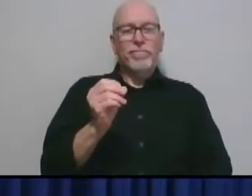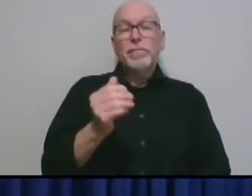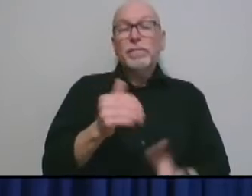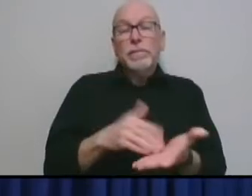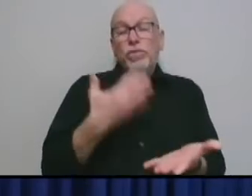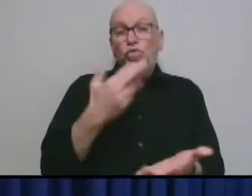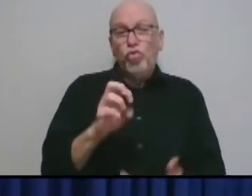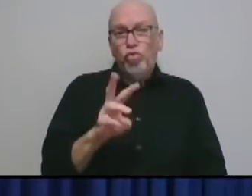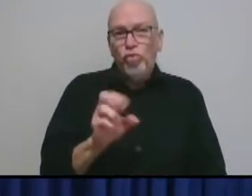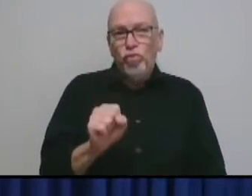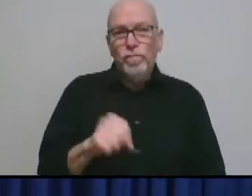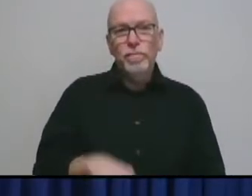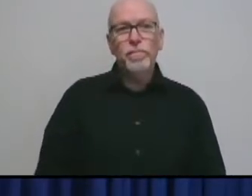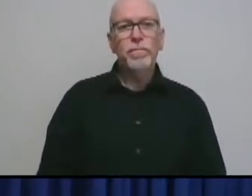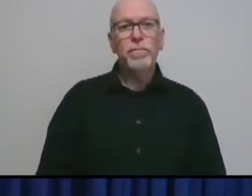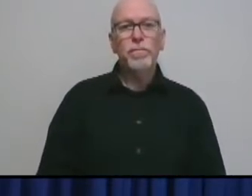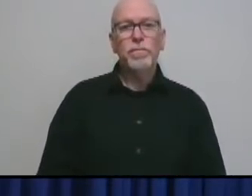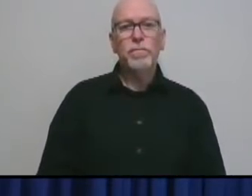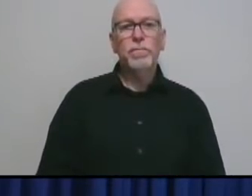news. Now,